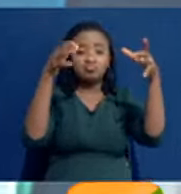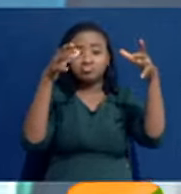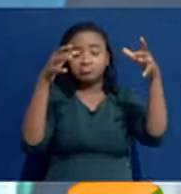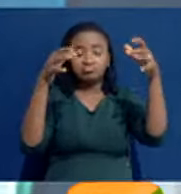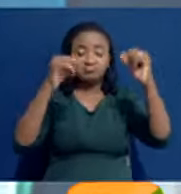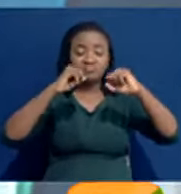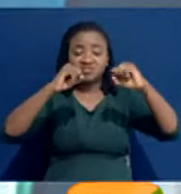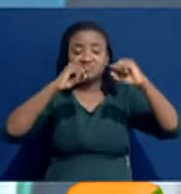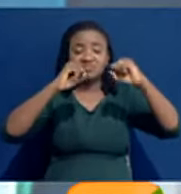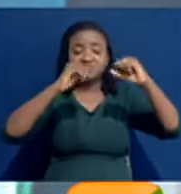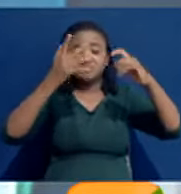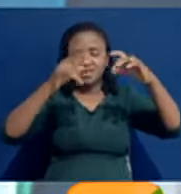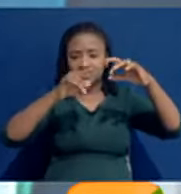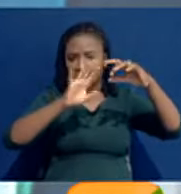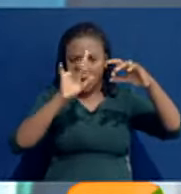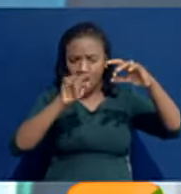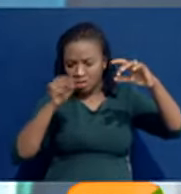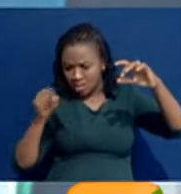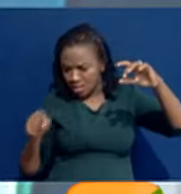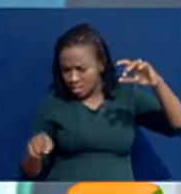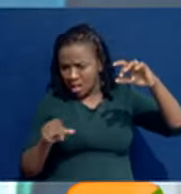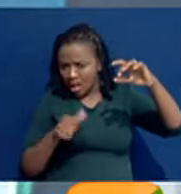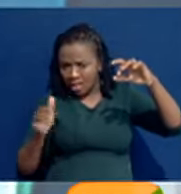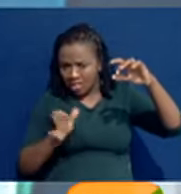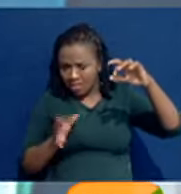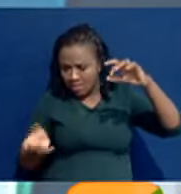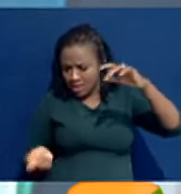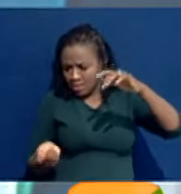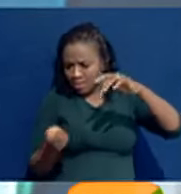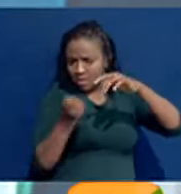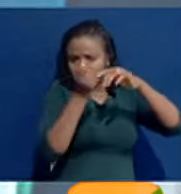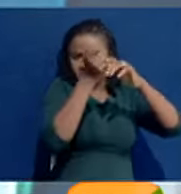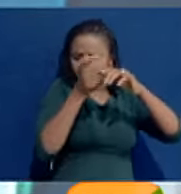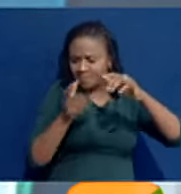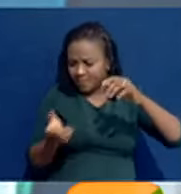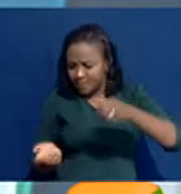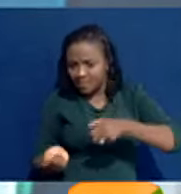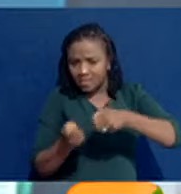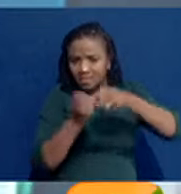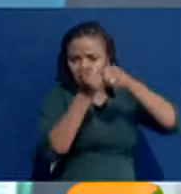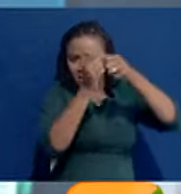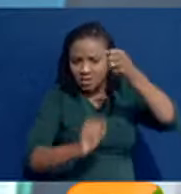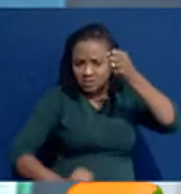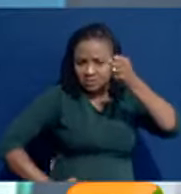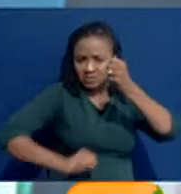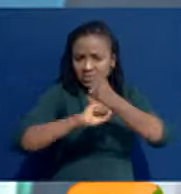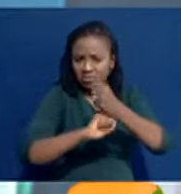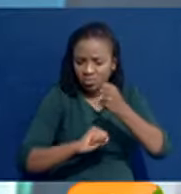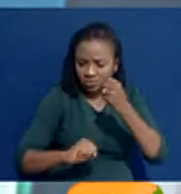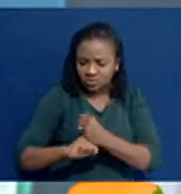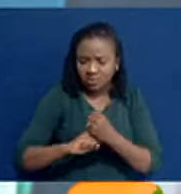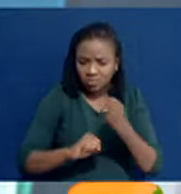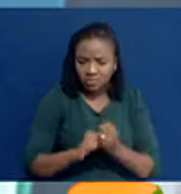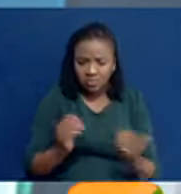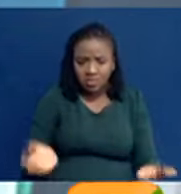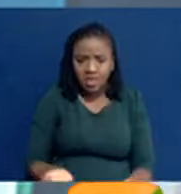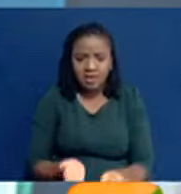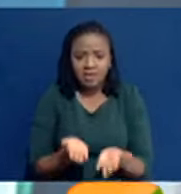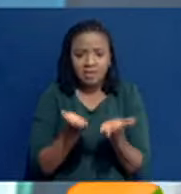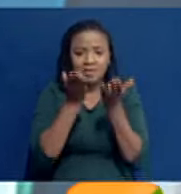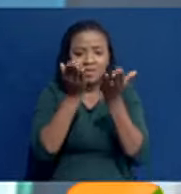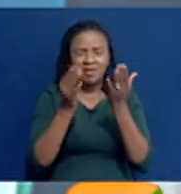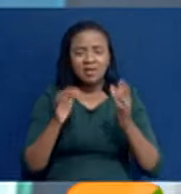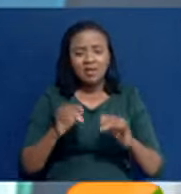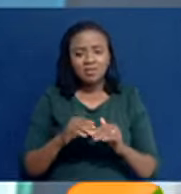to have more and more is beneficial to the country, to the country